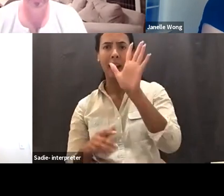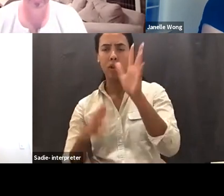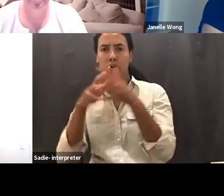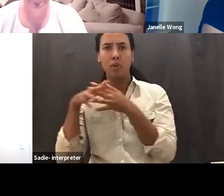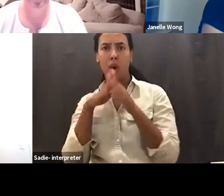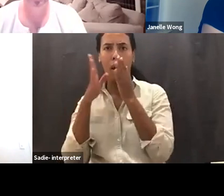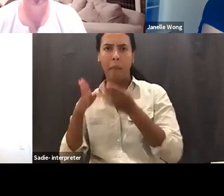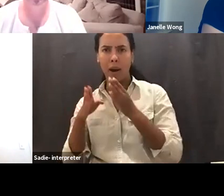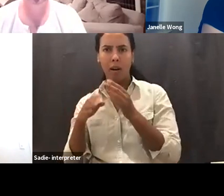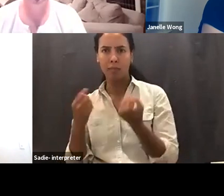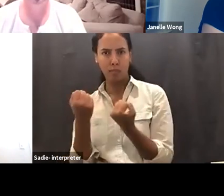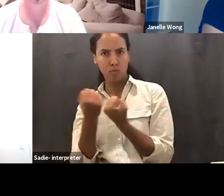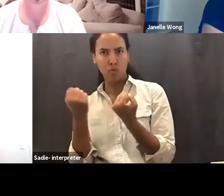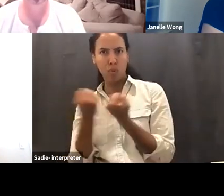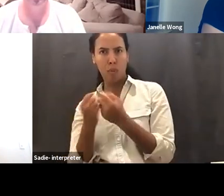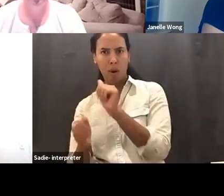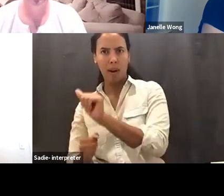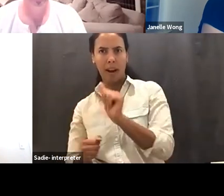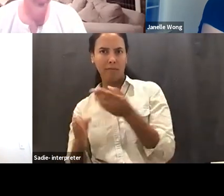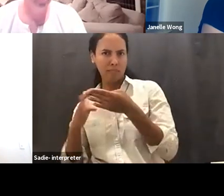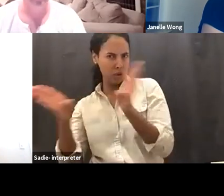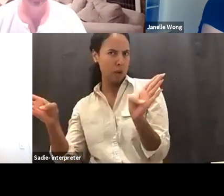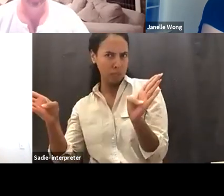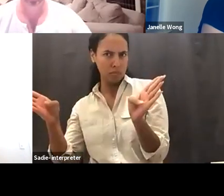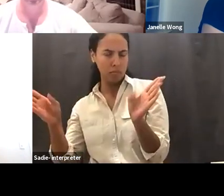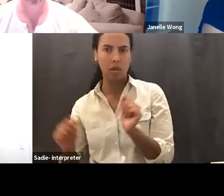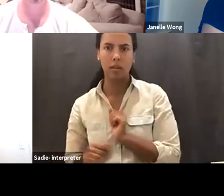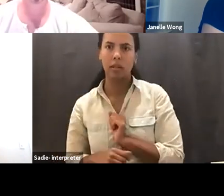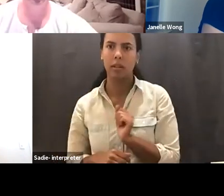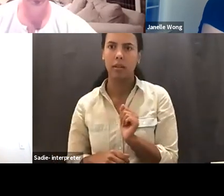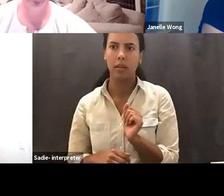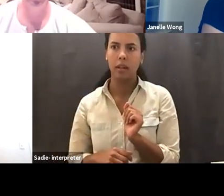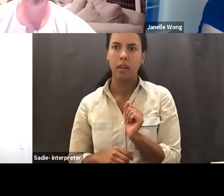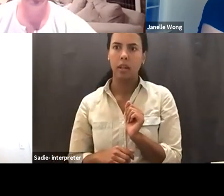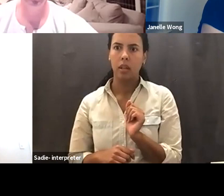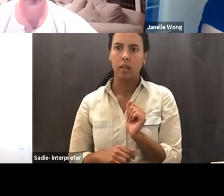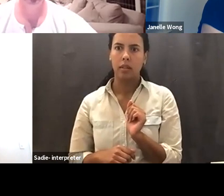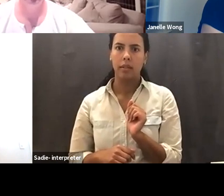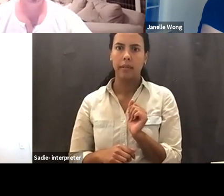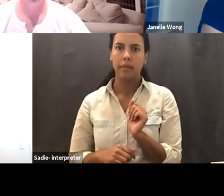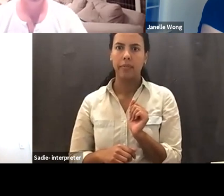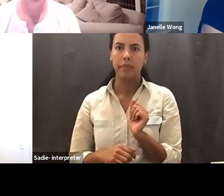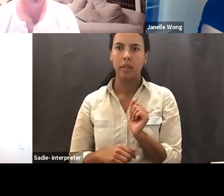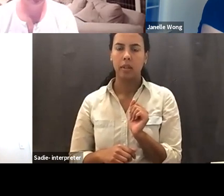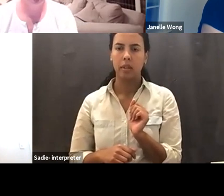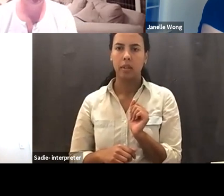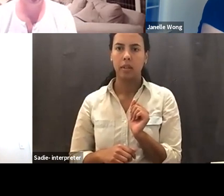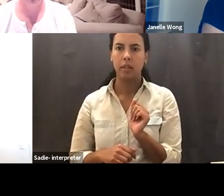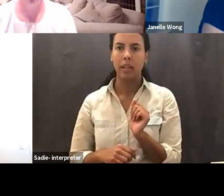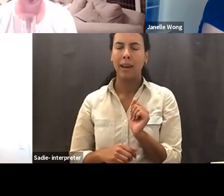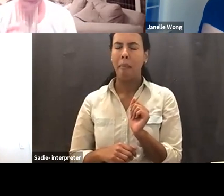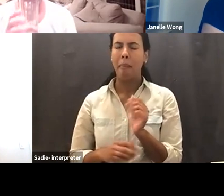So many people still believe that there's a quota, a racial quota, and that affirmative action is in fact a racial quota